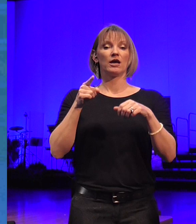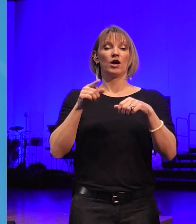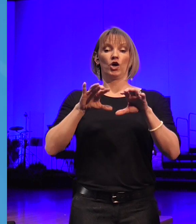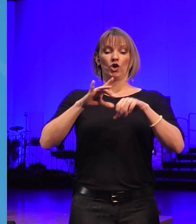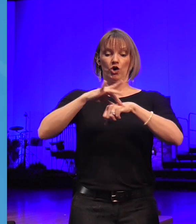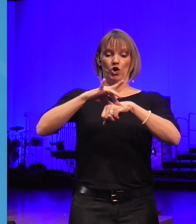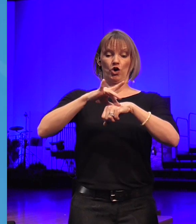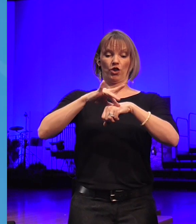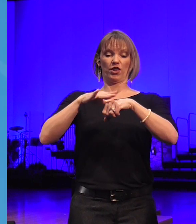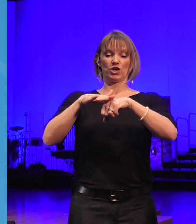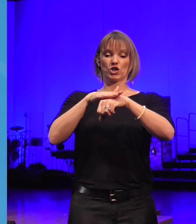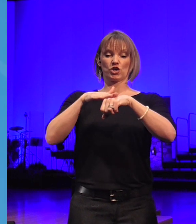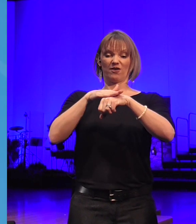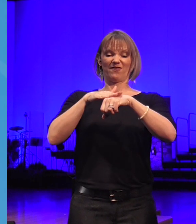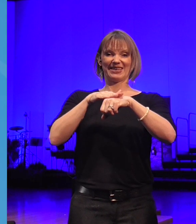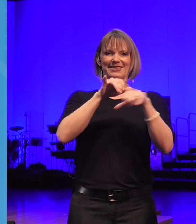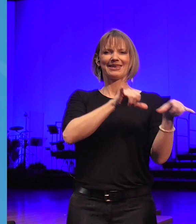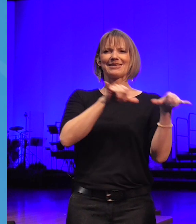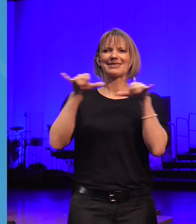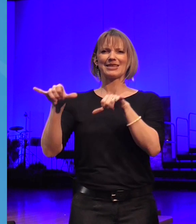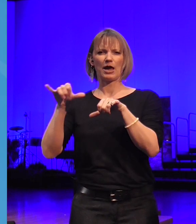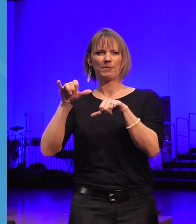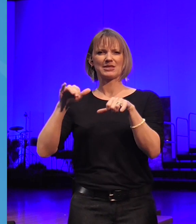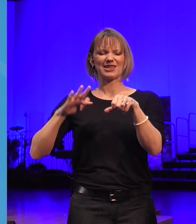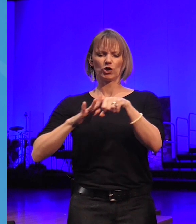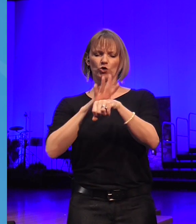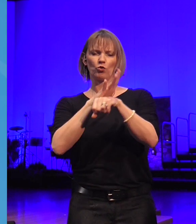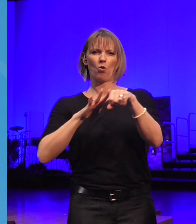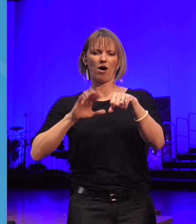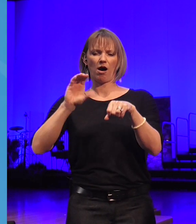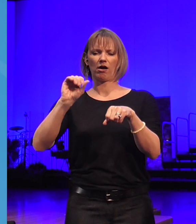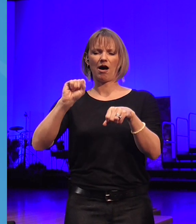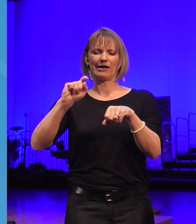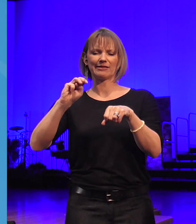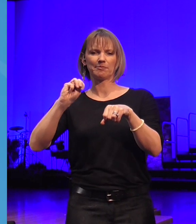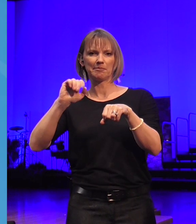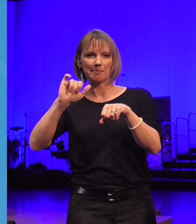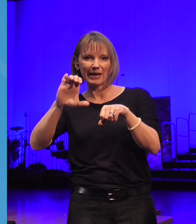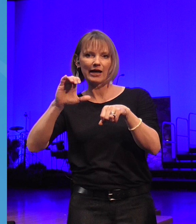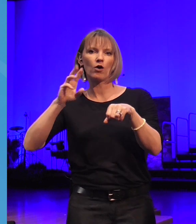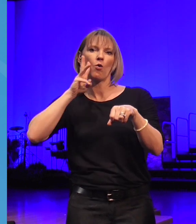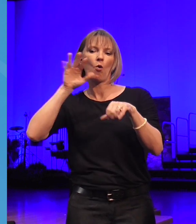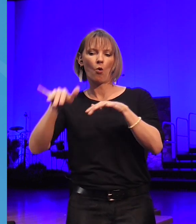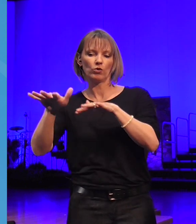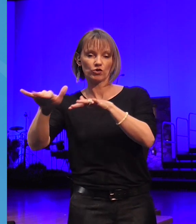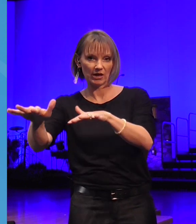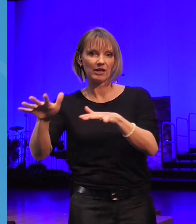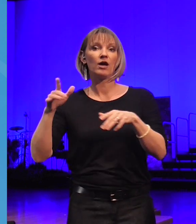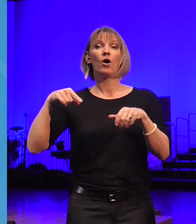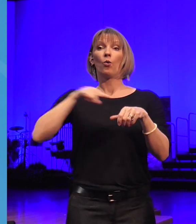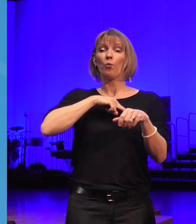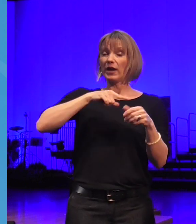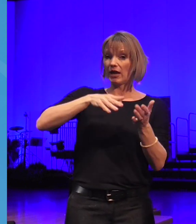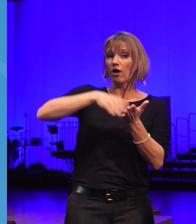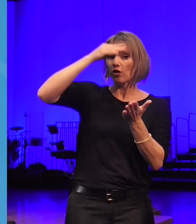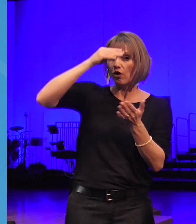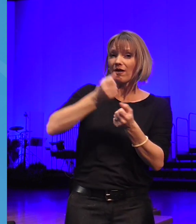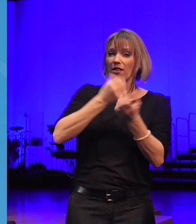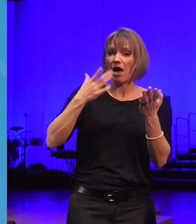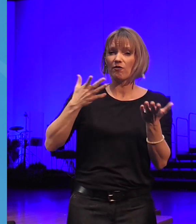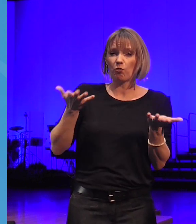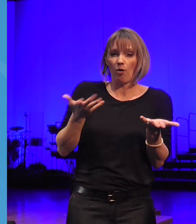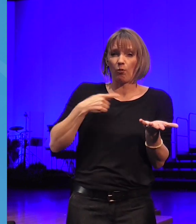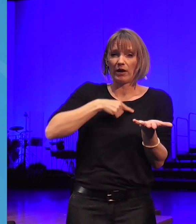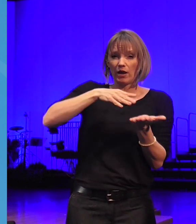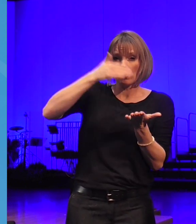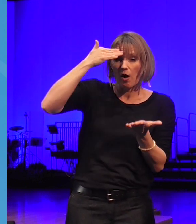the earth is the shore of the cosmic ocean. On this shore, we've learned most of what we know. Recently, we've waded